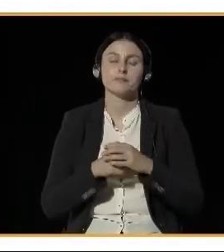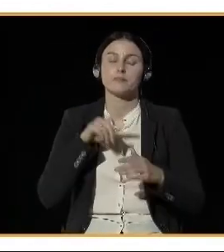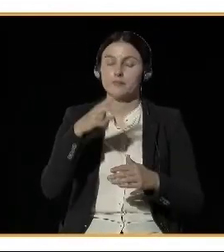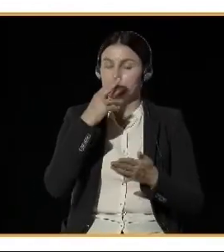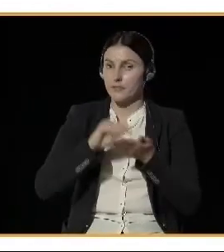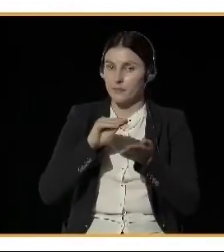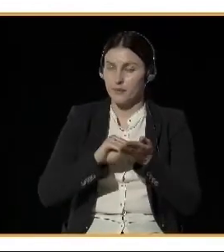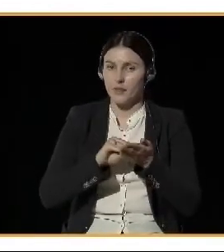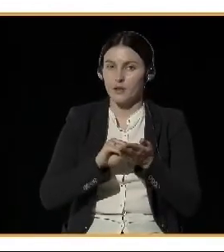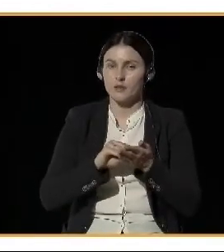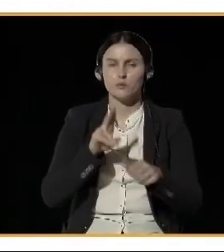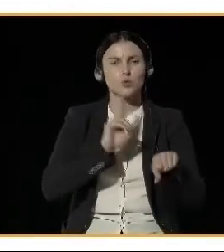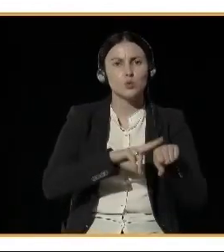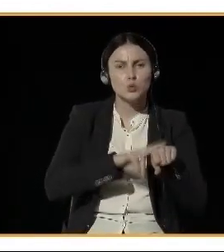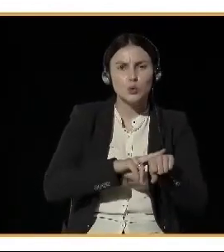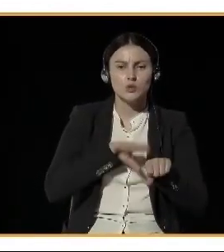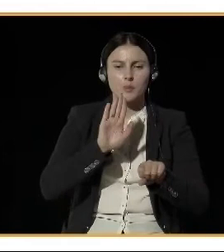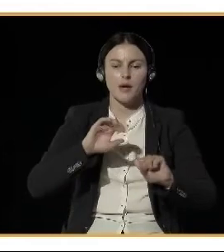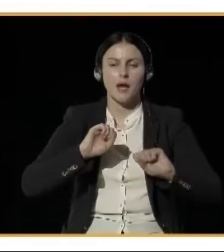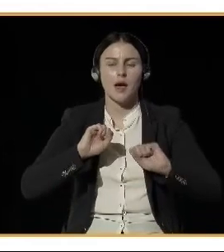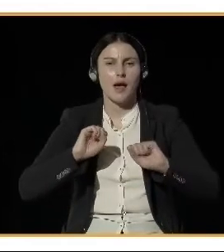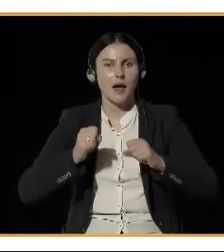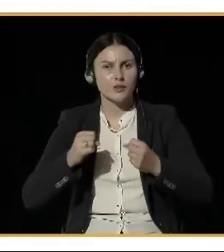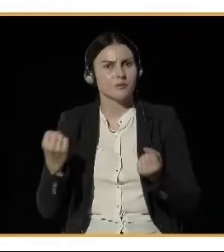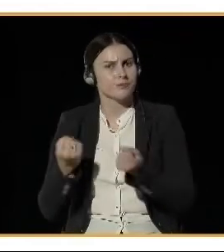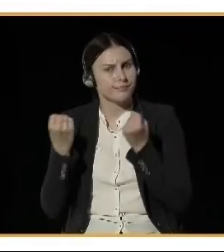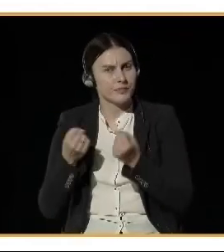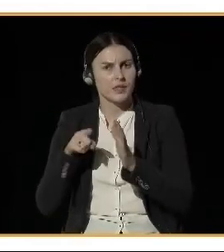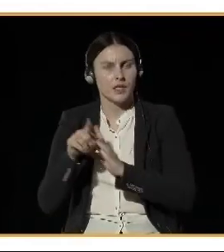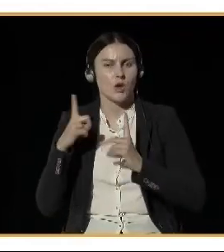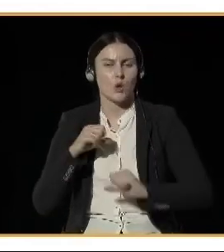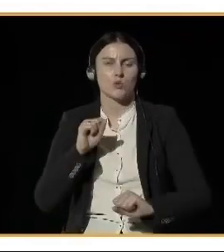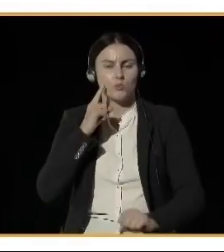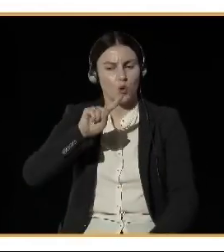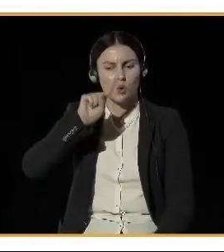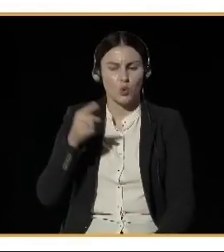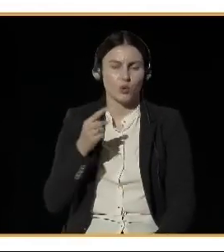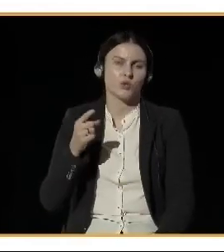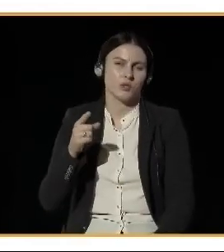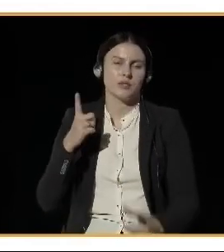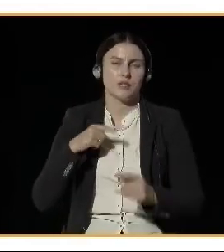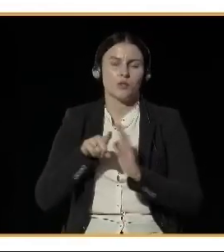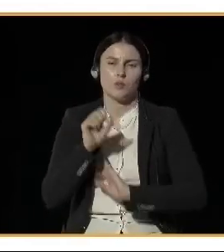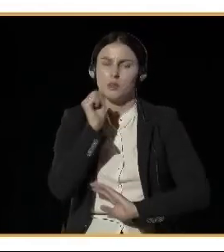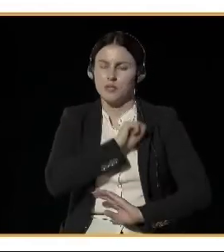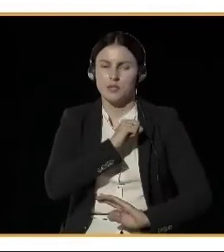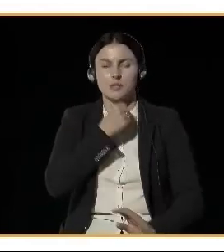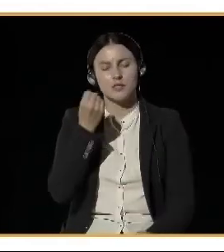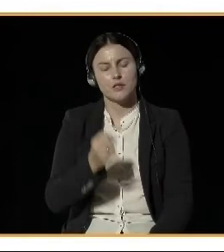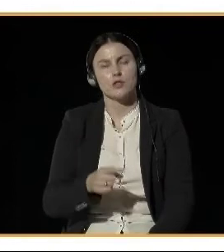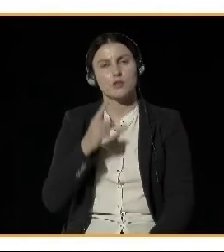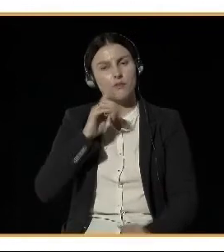day for an older person based on his or her interests and wishes.